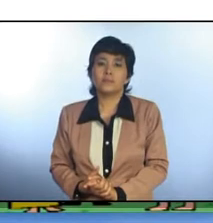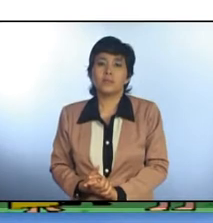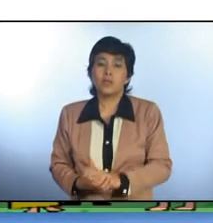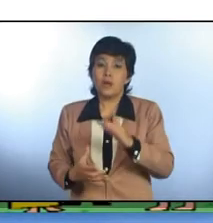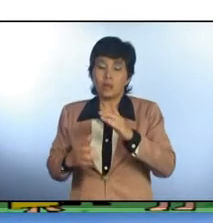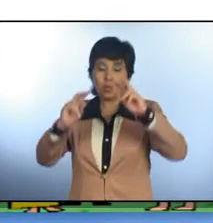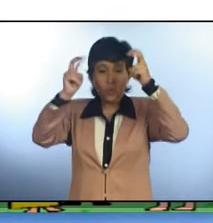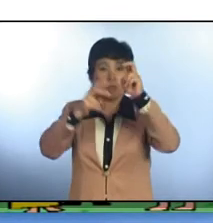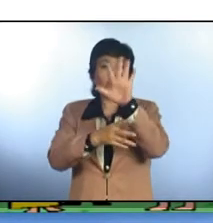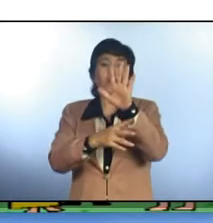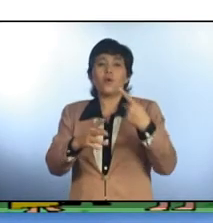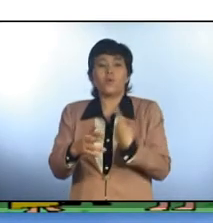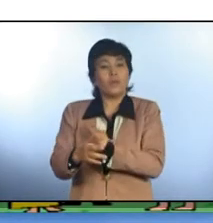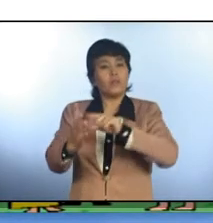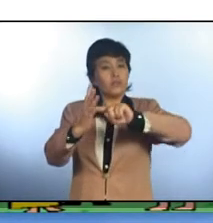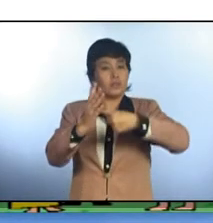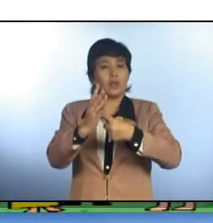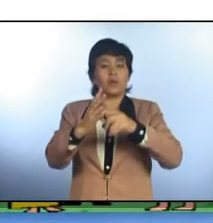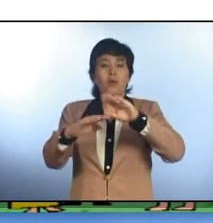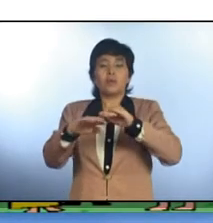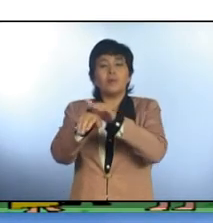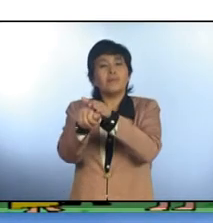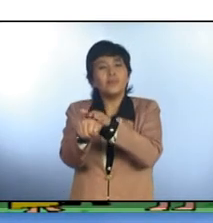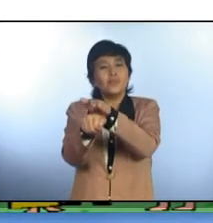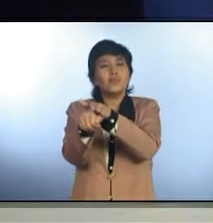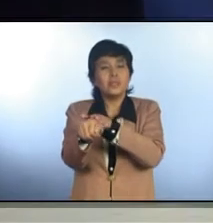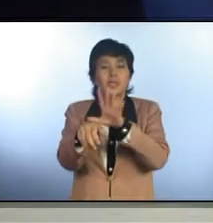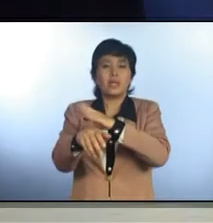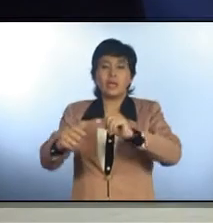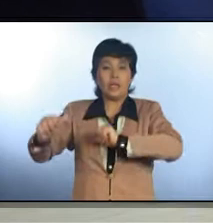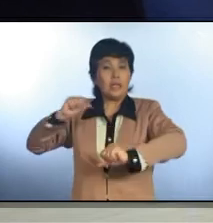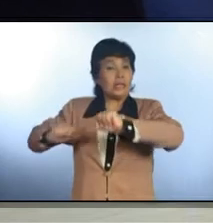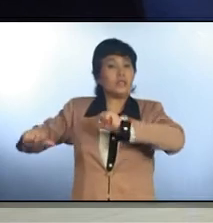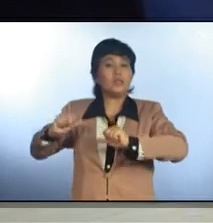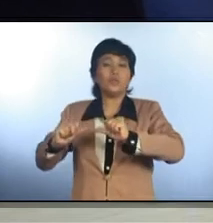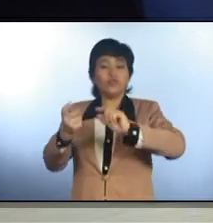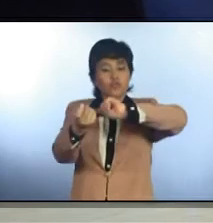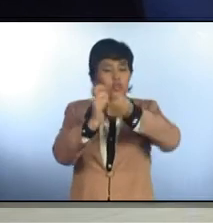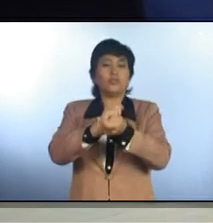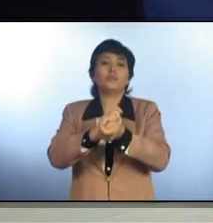Now, topic 5, we start on persuasion and attitude change.